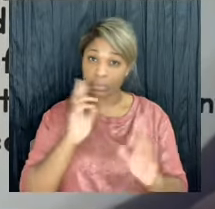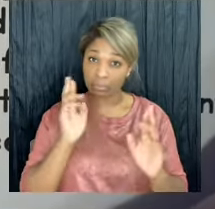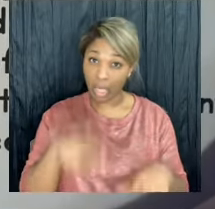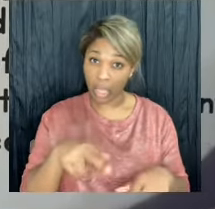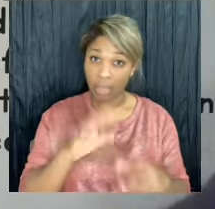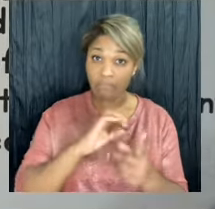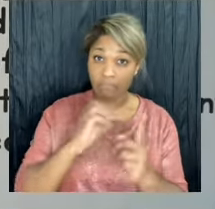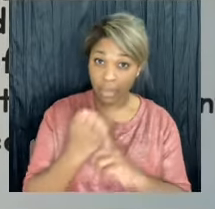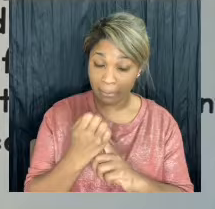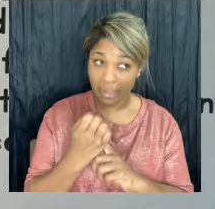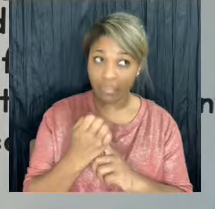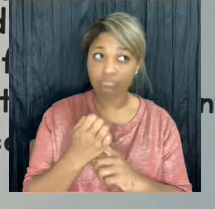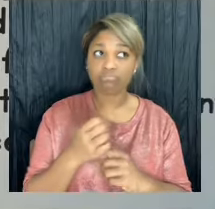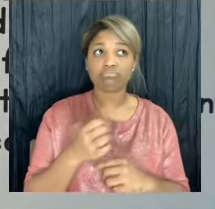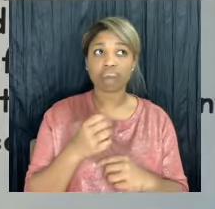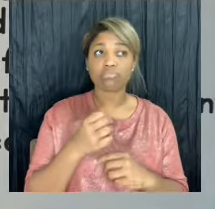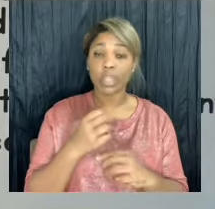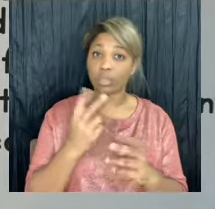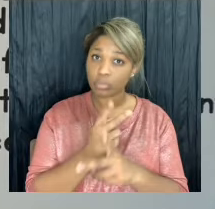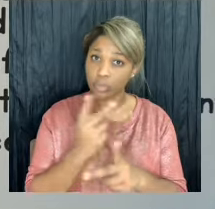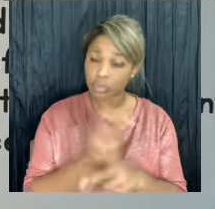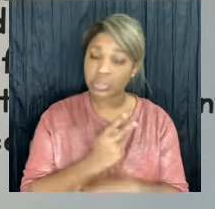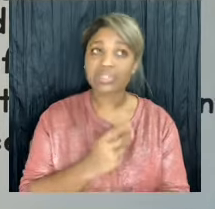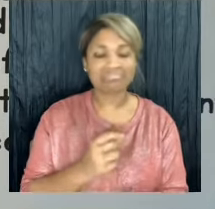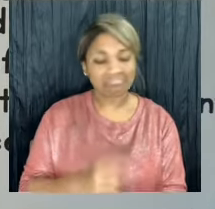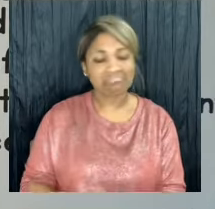and reproduce.